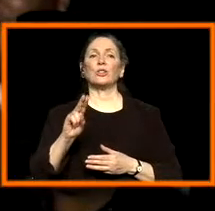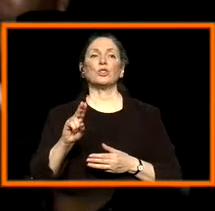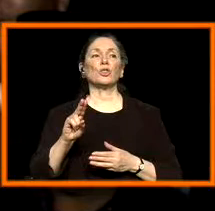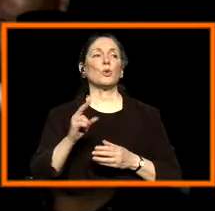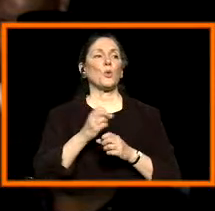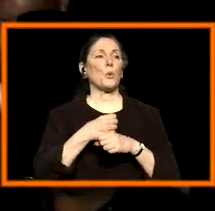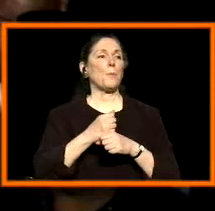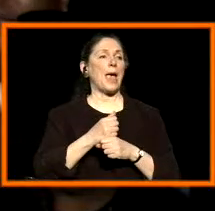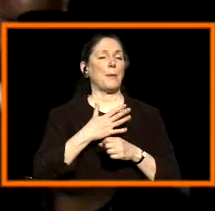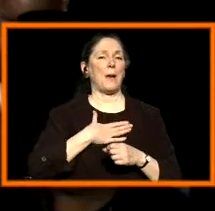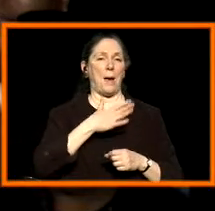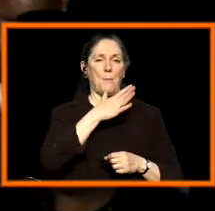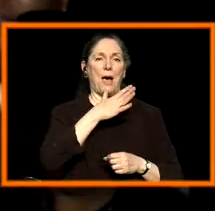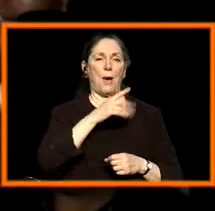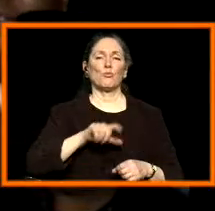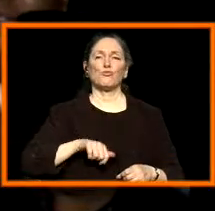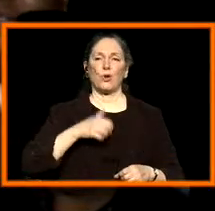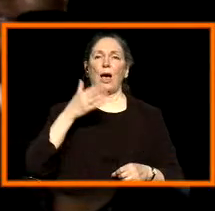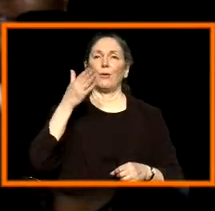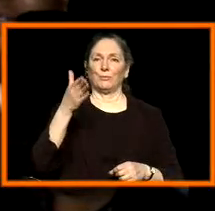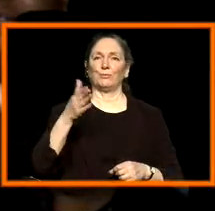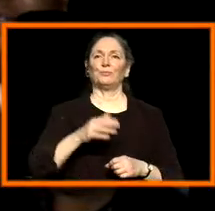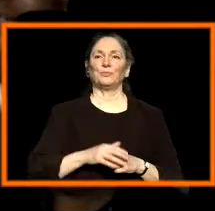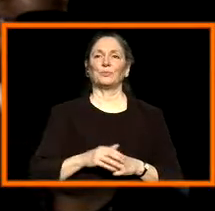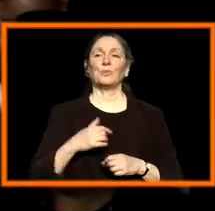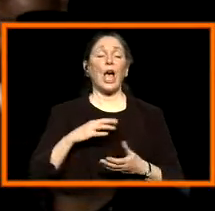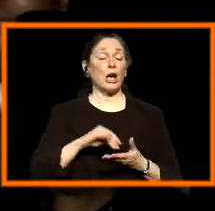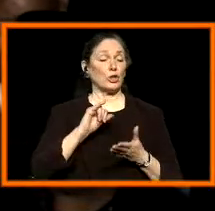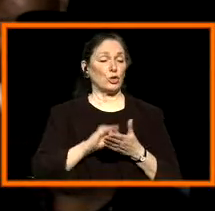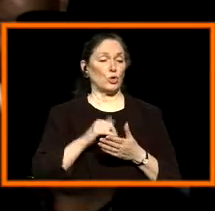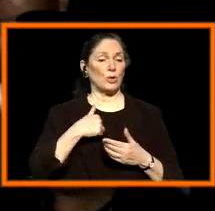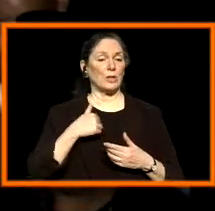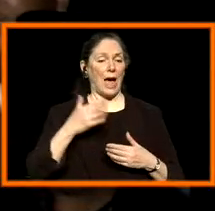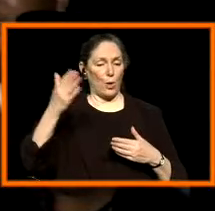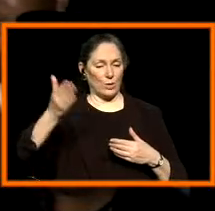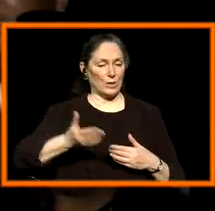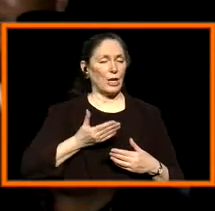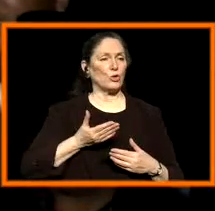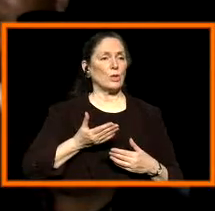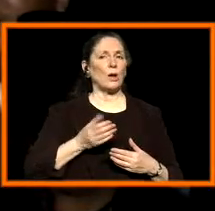would have made my mom proud. As a student, I was